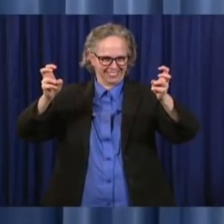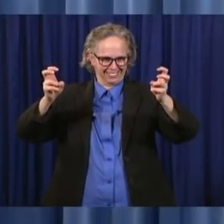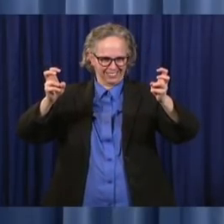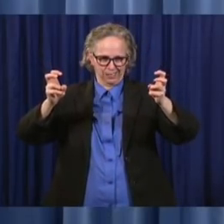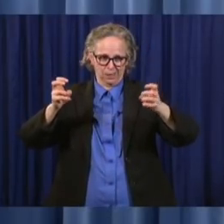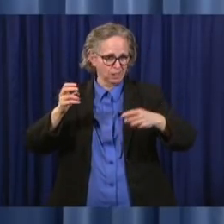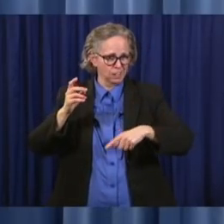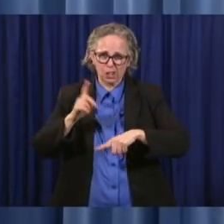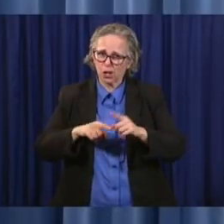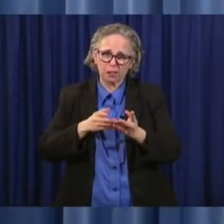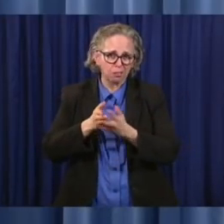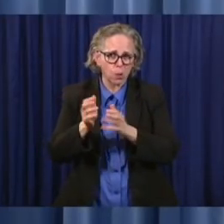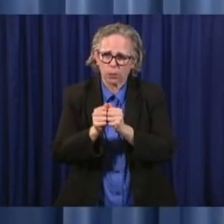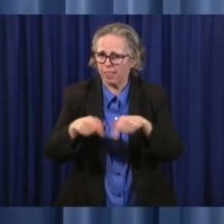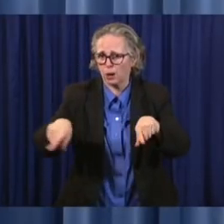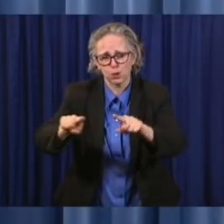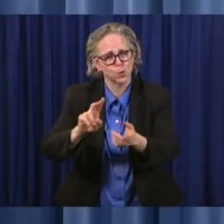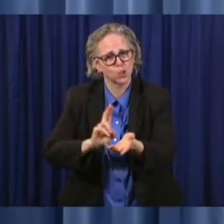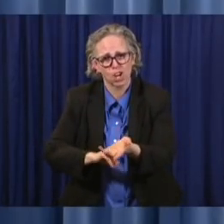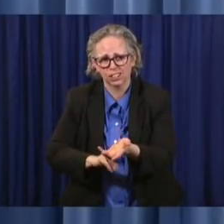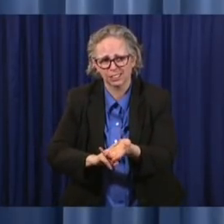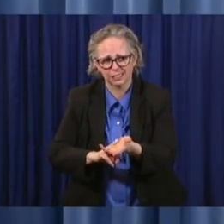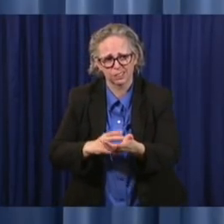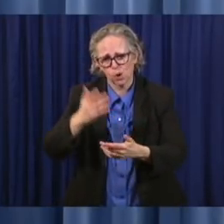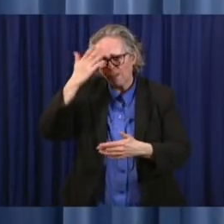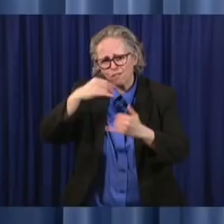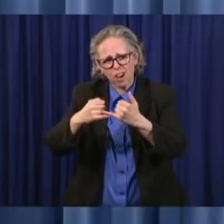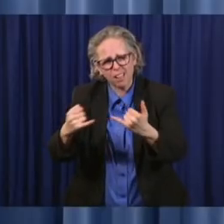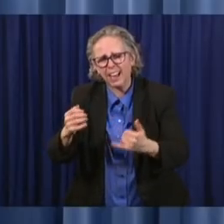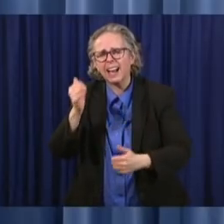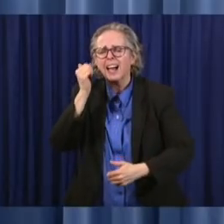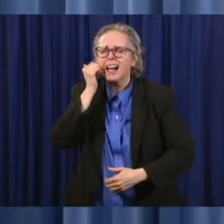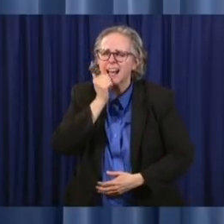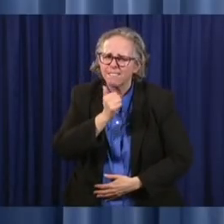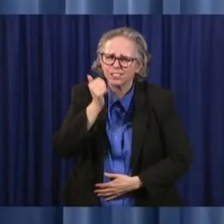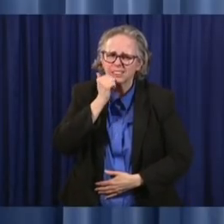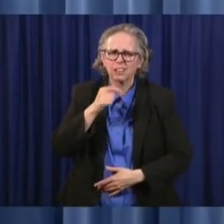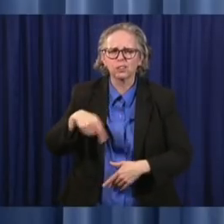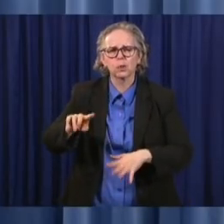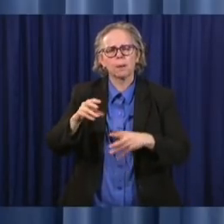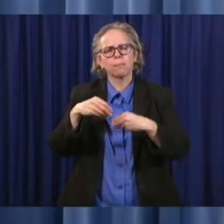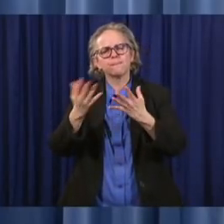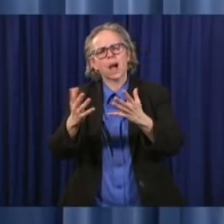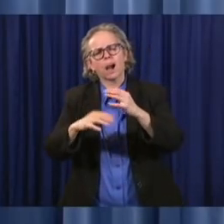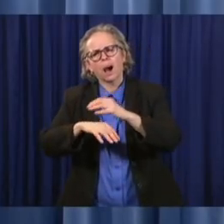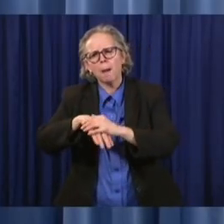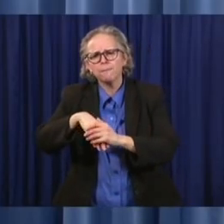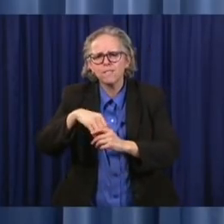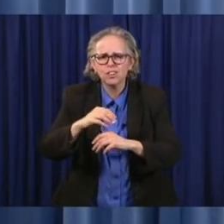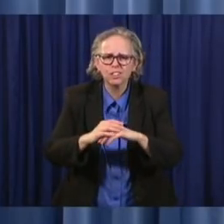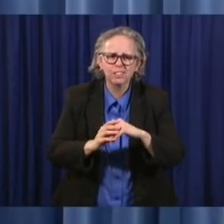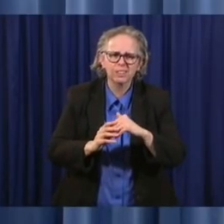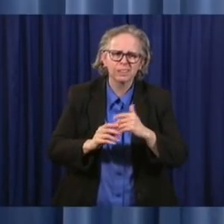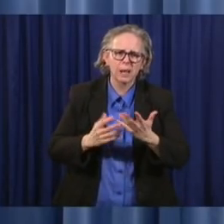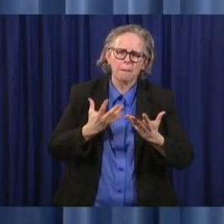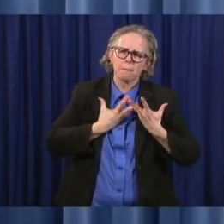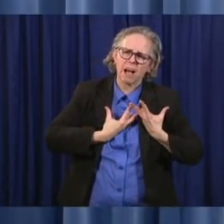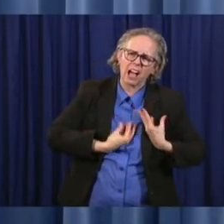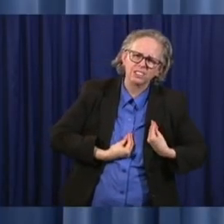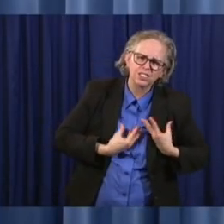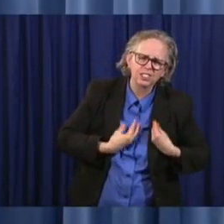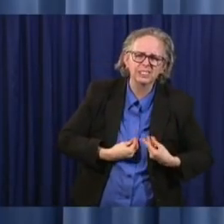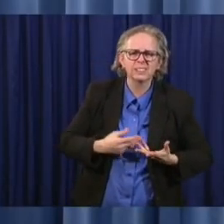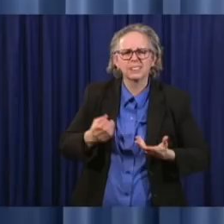line every single day. You provide comfort, your compassion, your